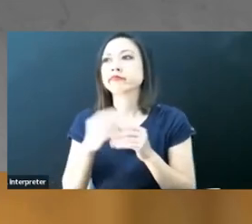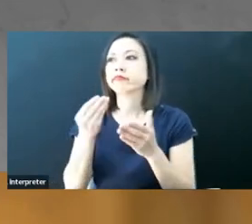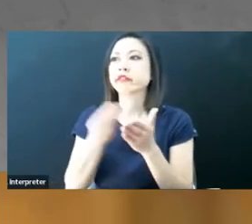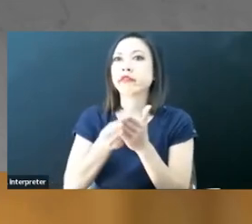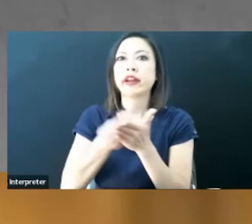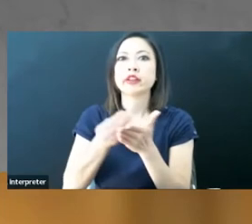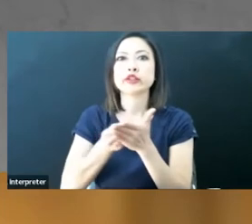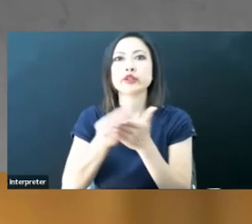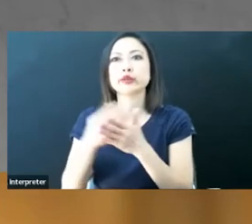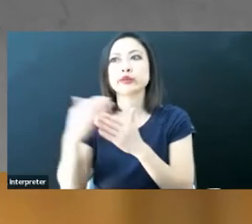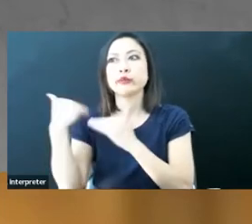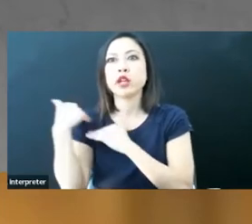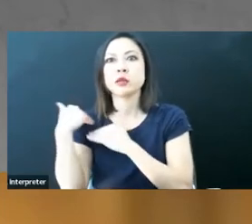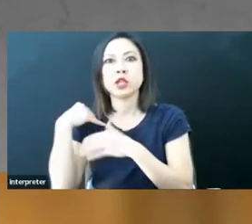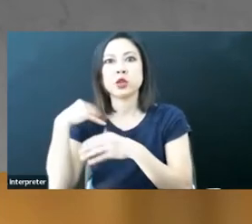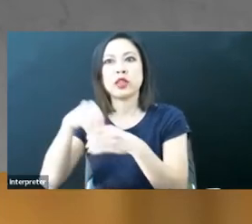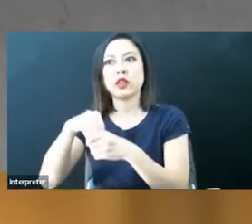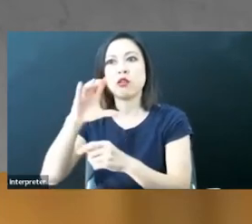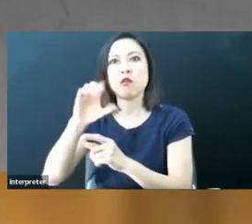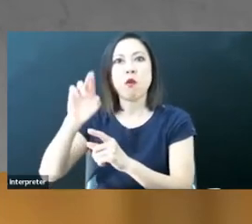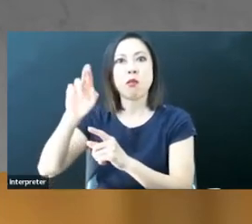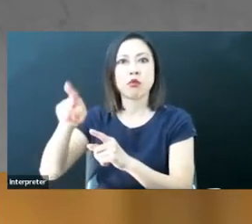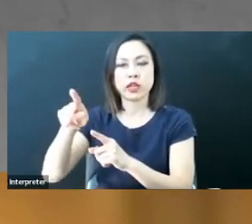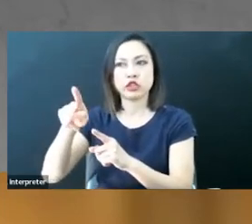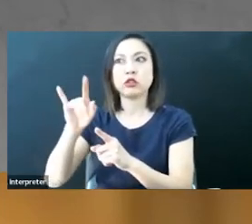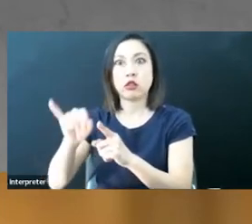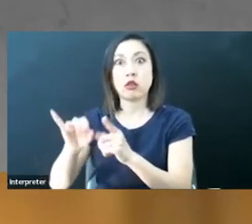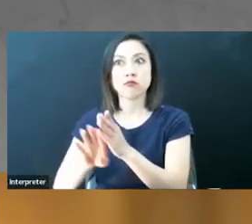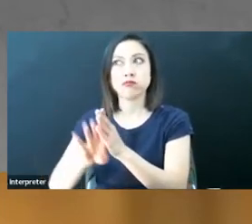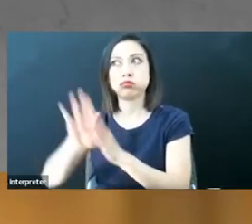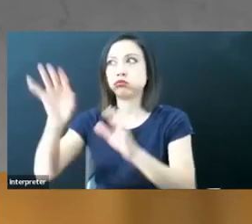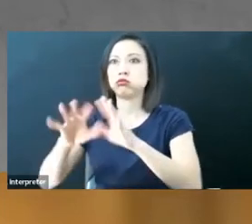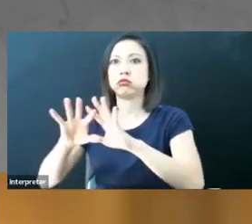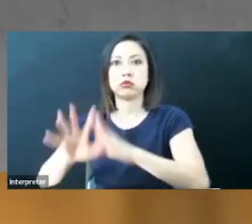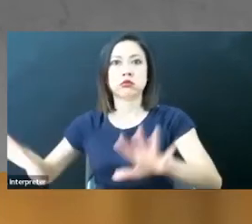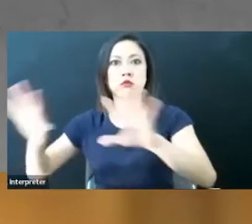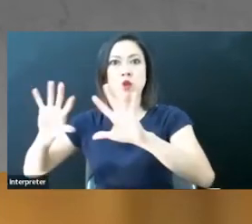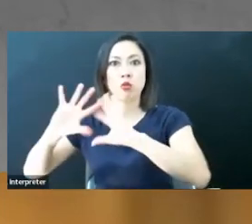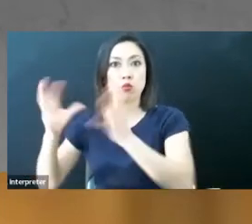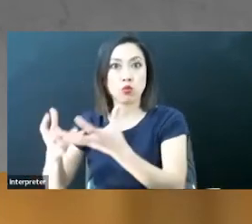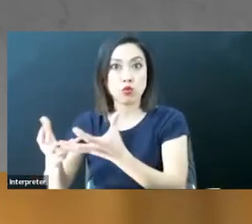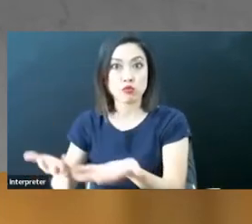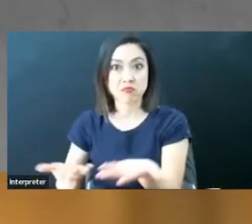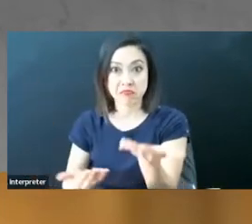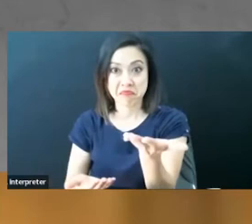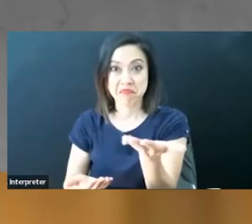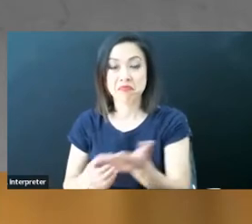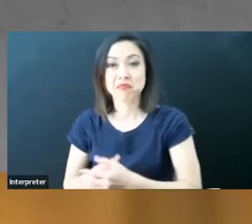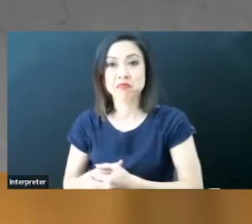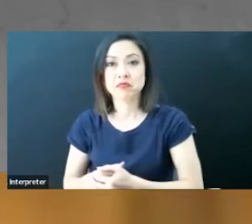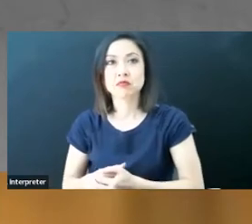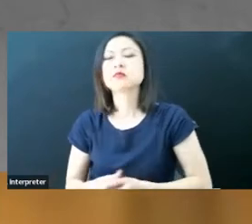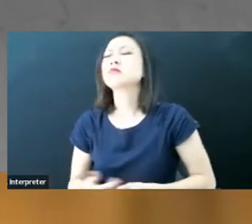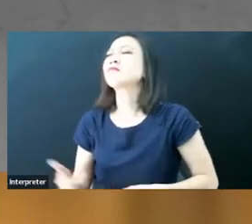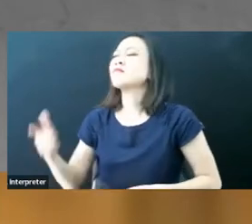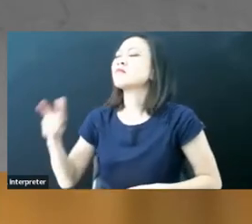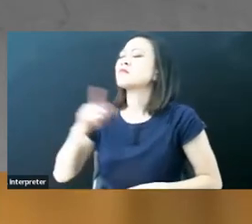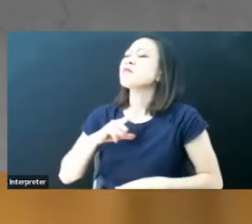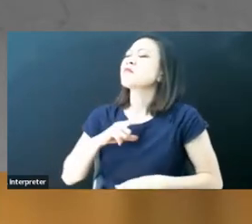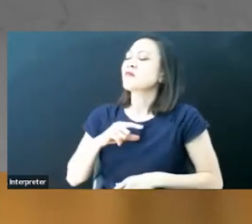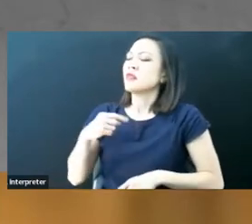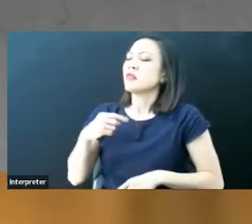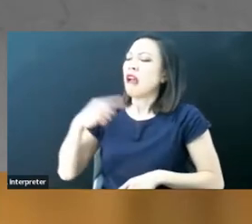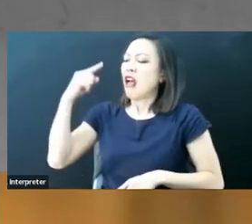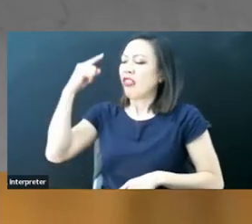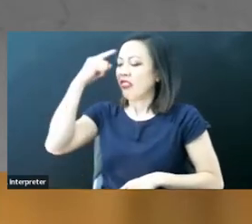fiscal responsibility within a corporation that has grown that quickly. Well, you know, I think to me, there